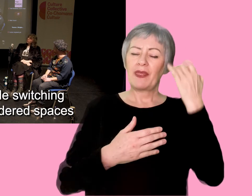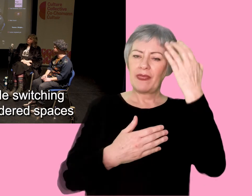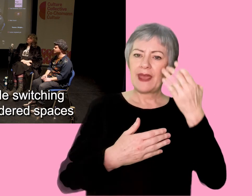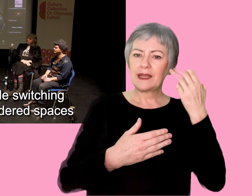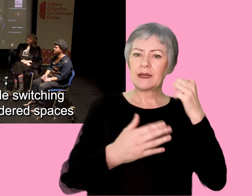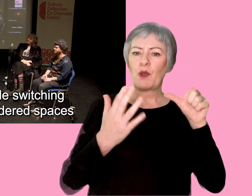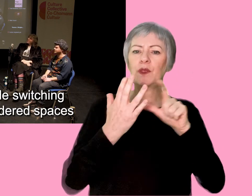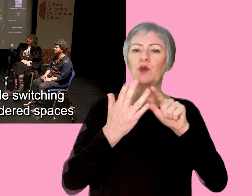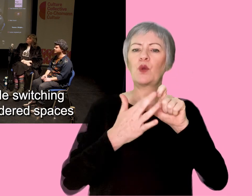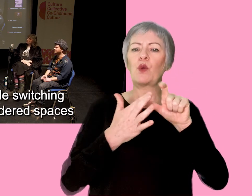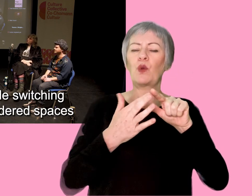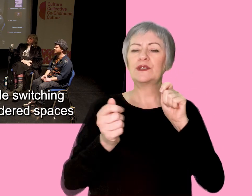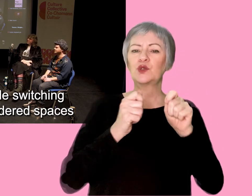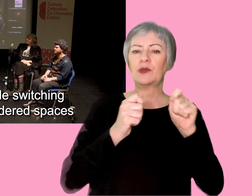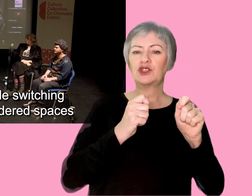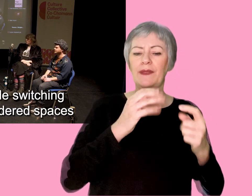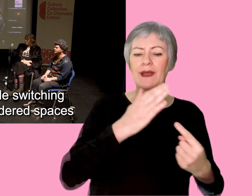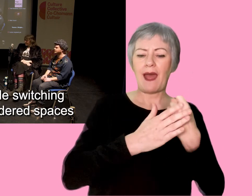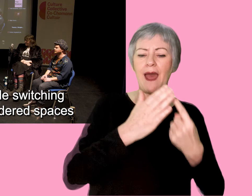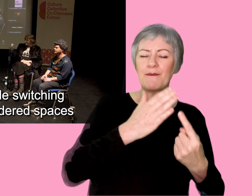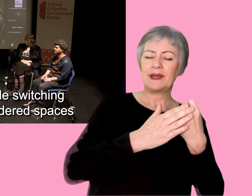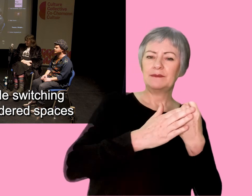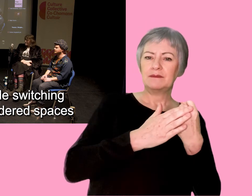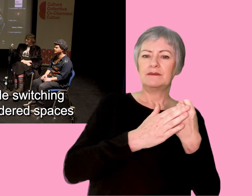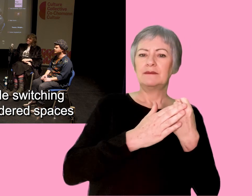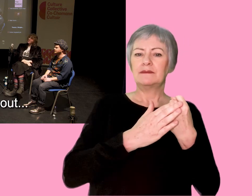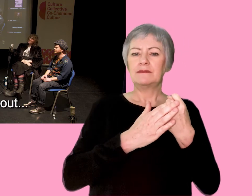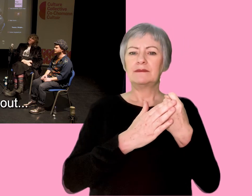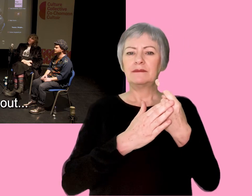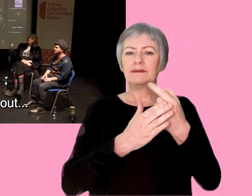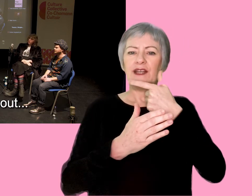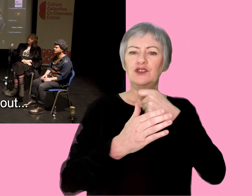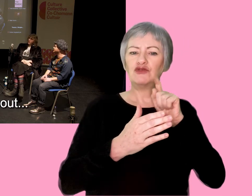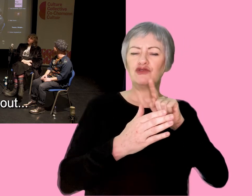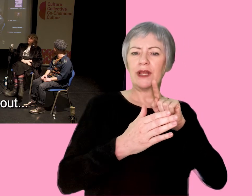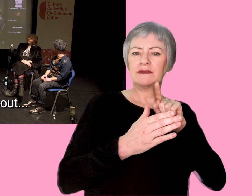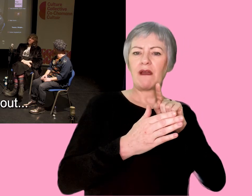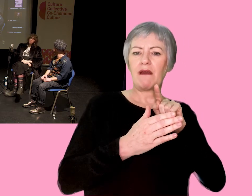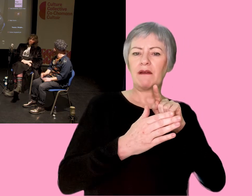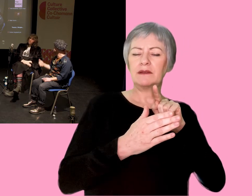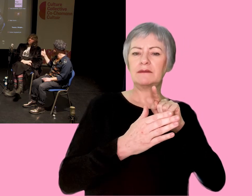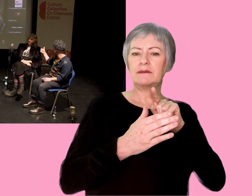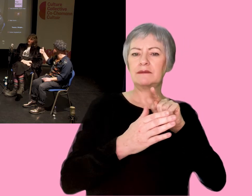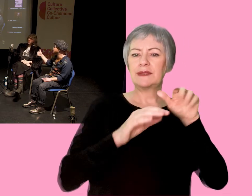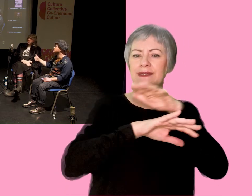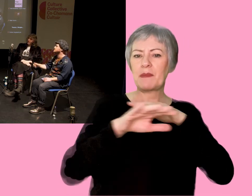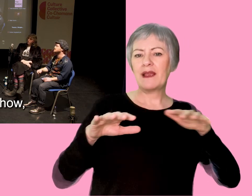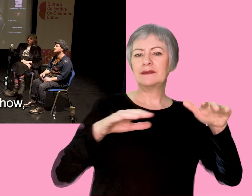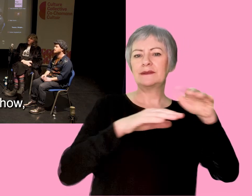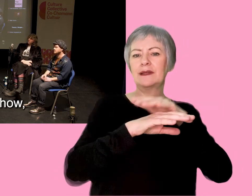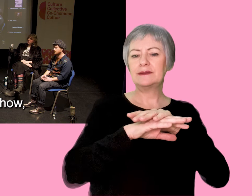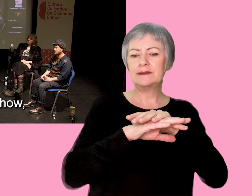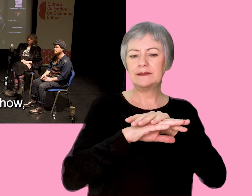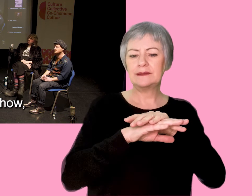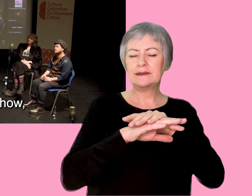the code switching that happens between Yeah. gendered spaces, and I'm thinking about I'm